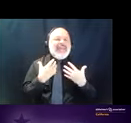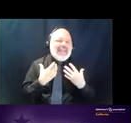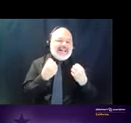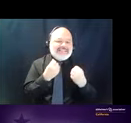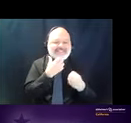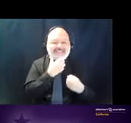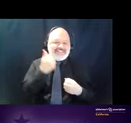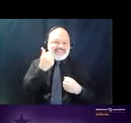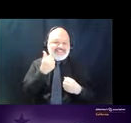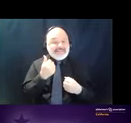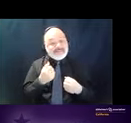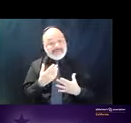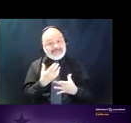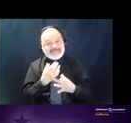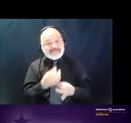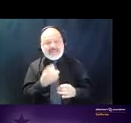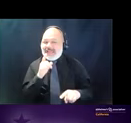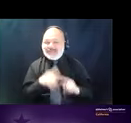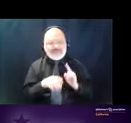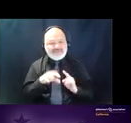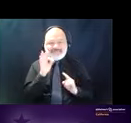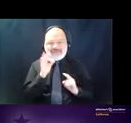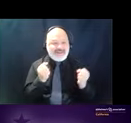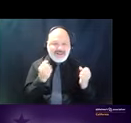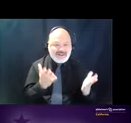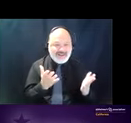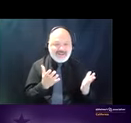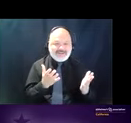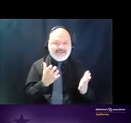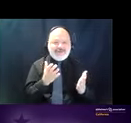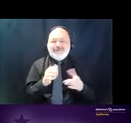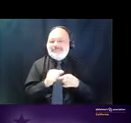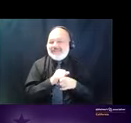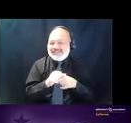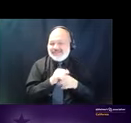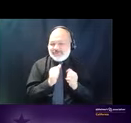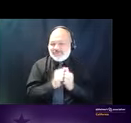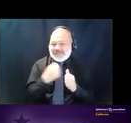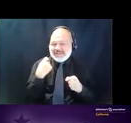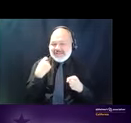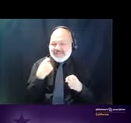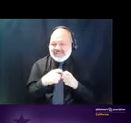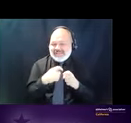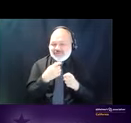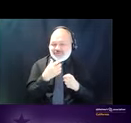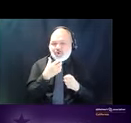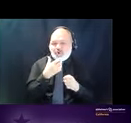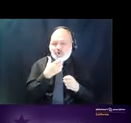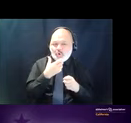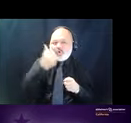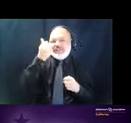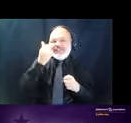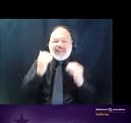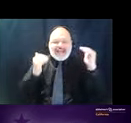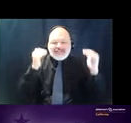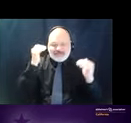very interesting because I couldn't find a lot of best practices with Latino older adults and healthy aging. We can see a lot of